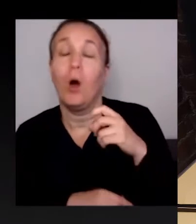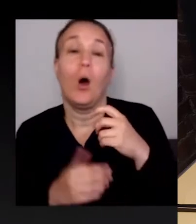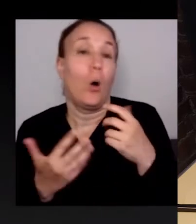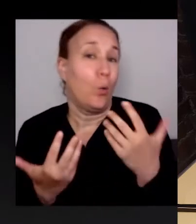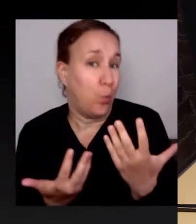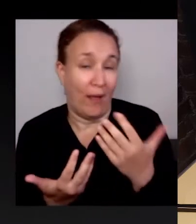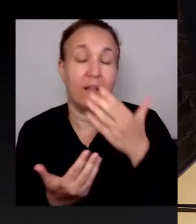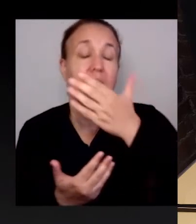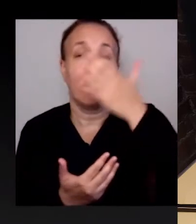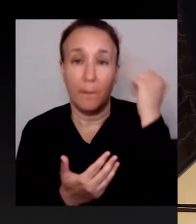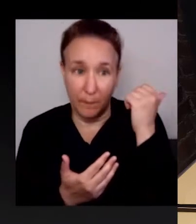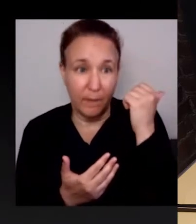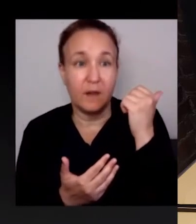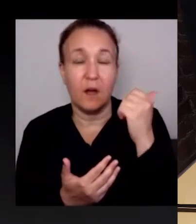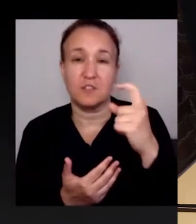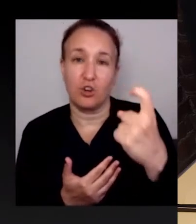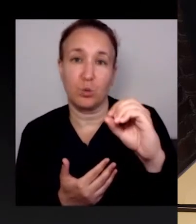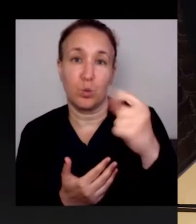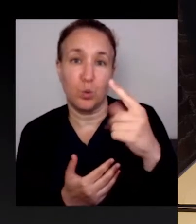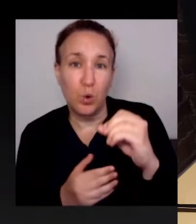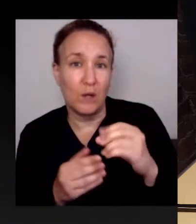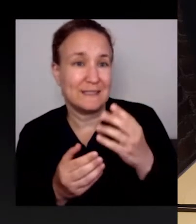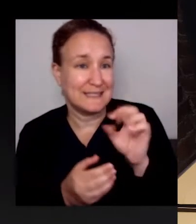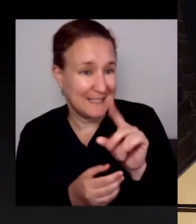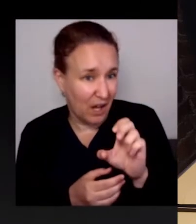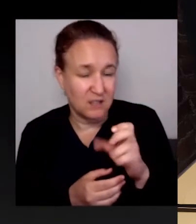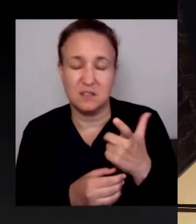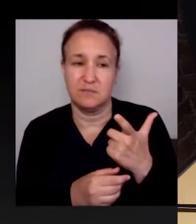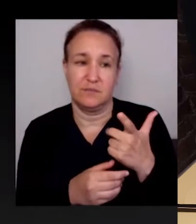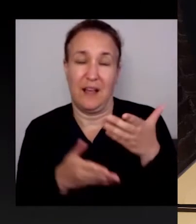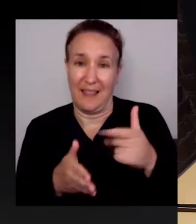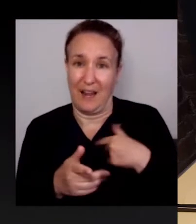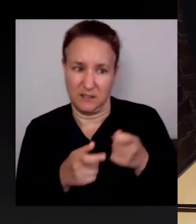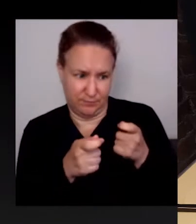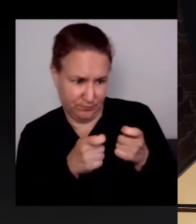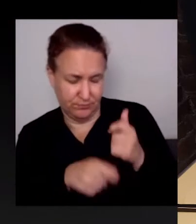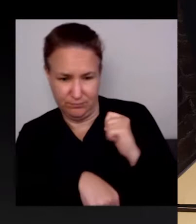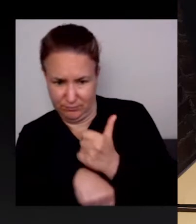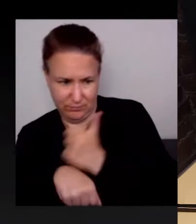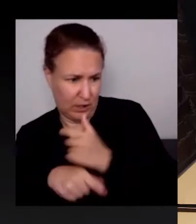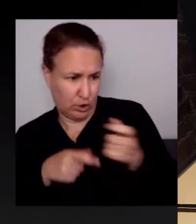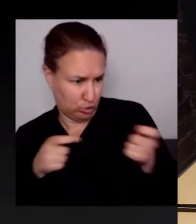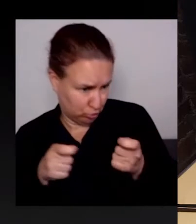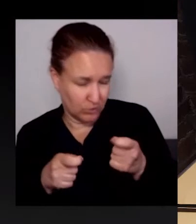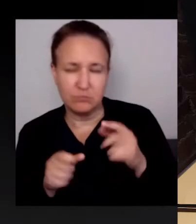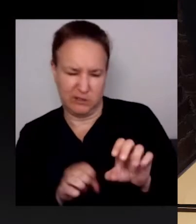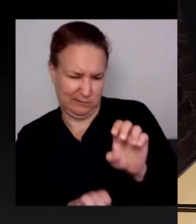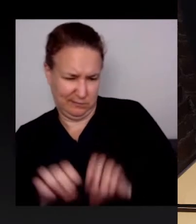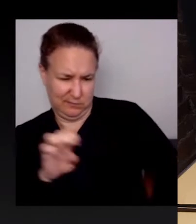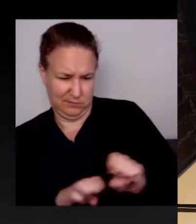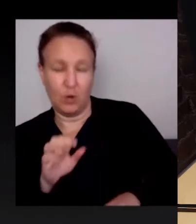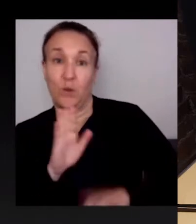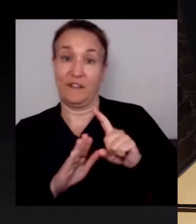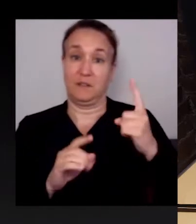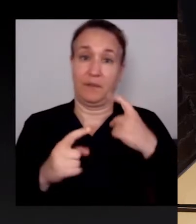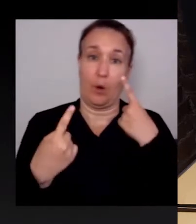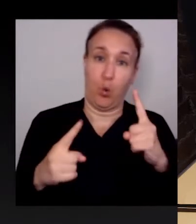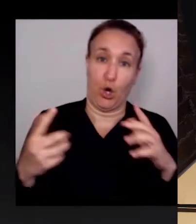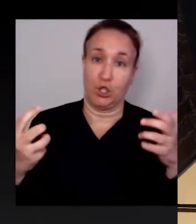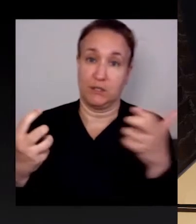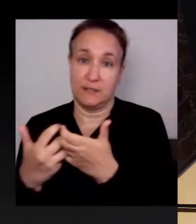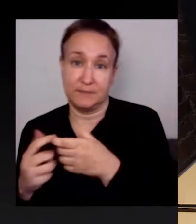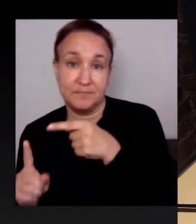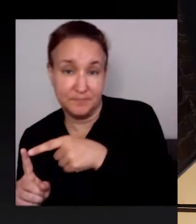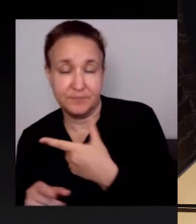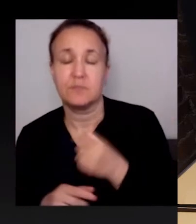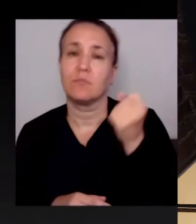our Xogo device let us fully reconfigure the controls, we were able to experiment until we found something that worked for him. We had